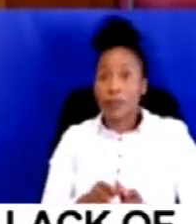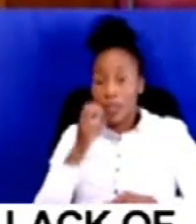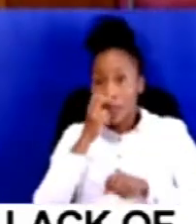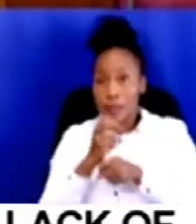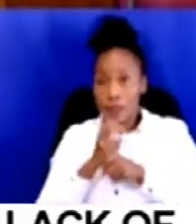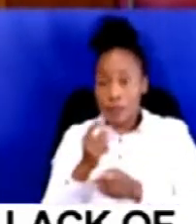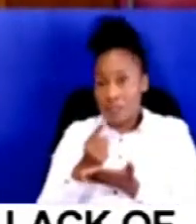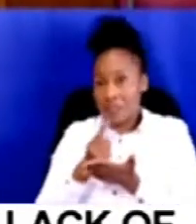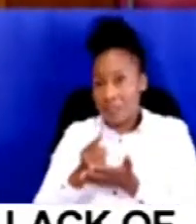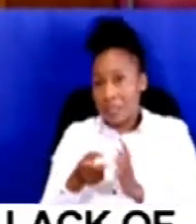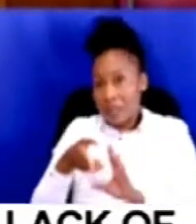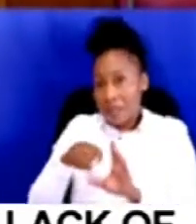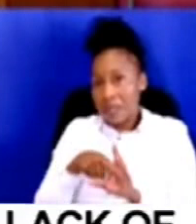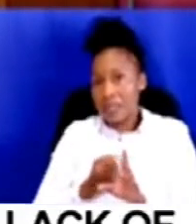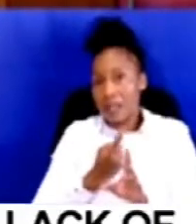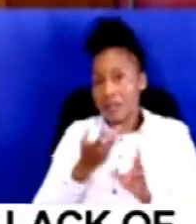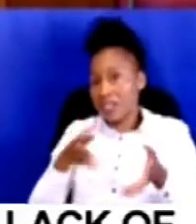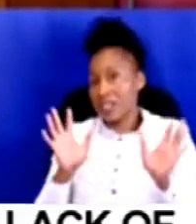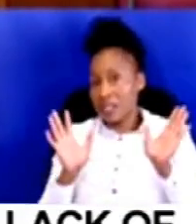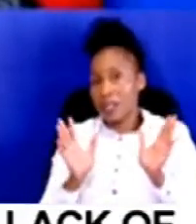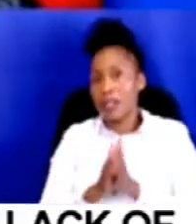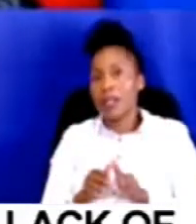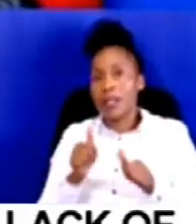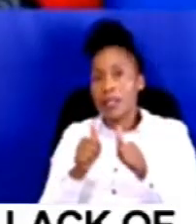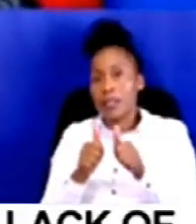ourselves. Deputy President,